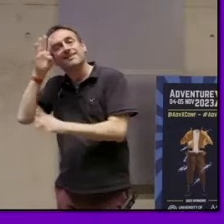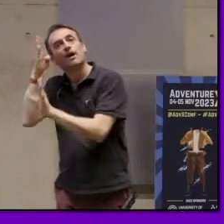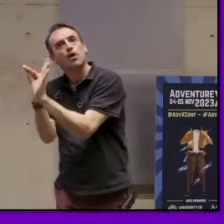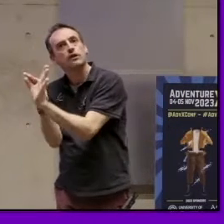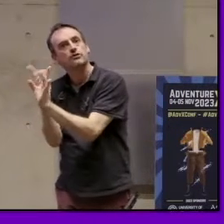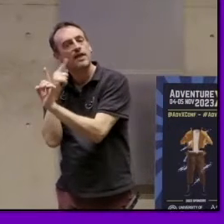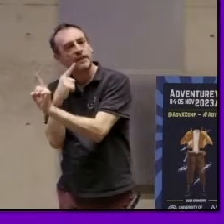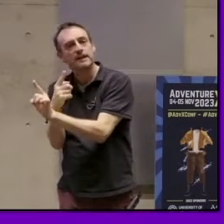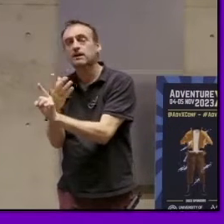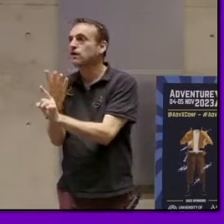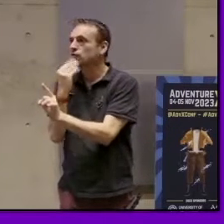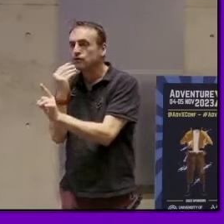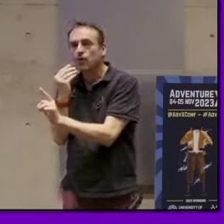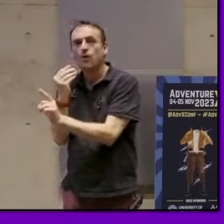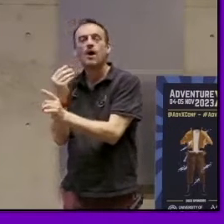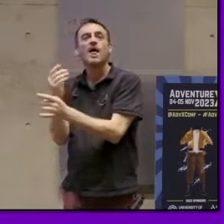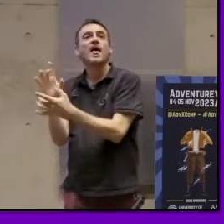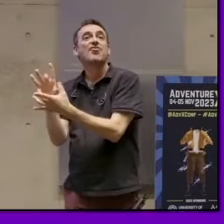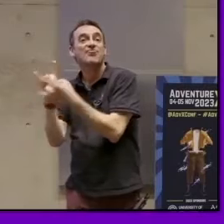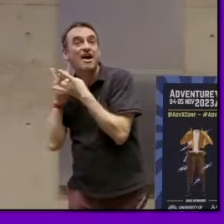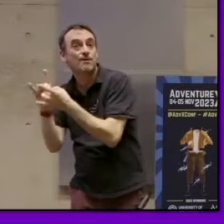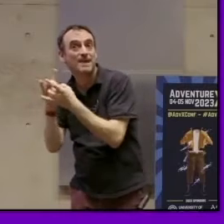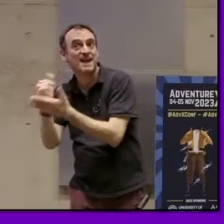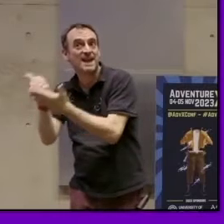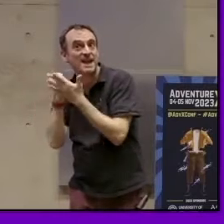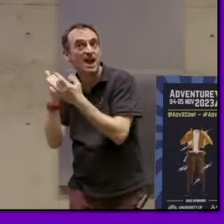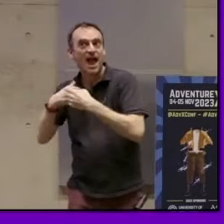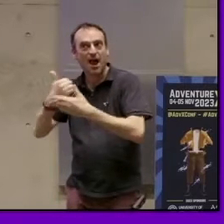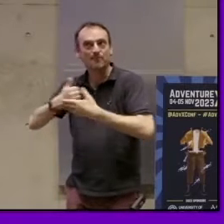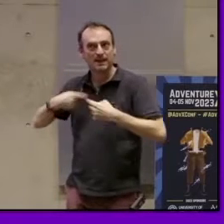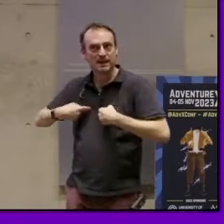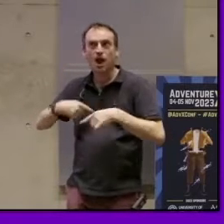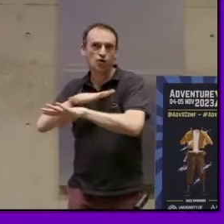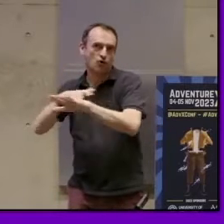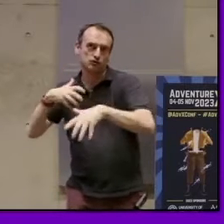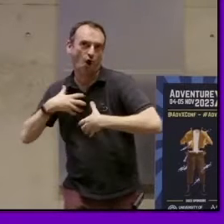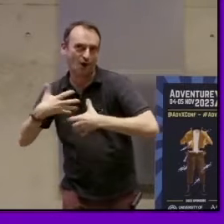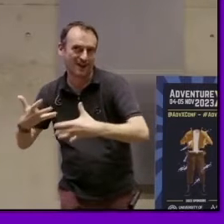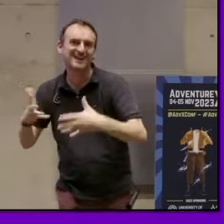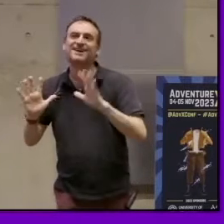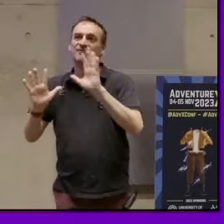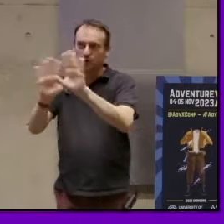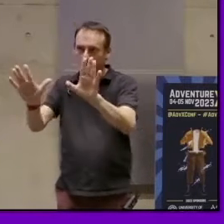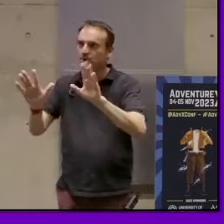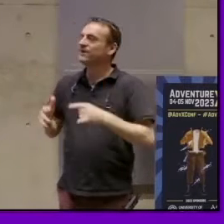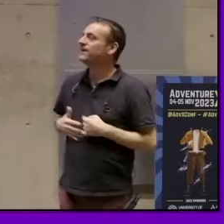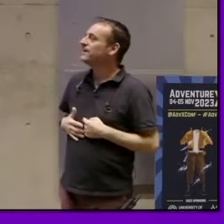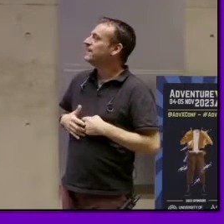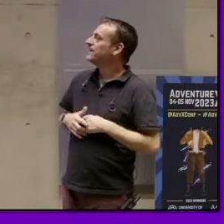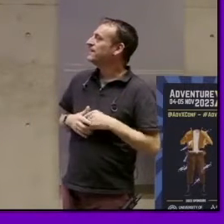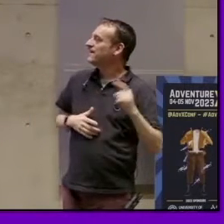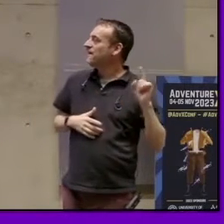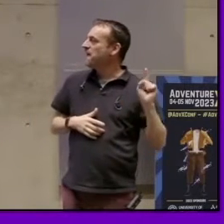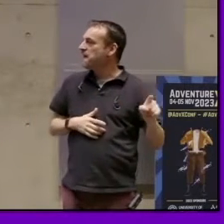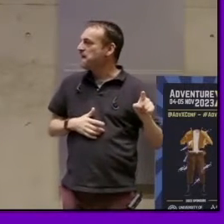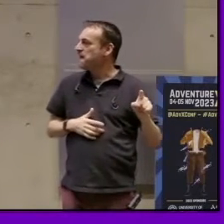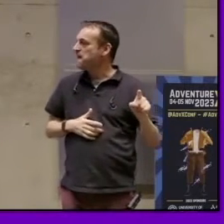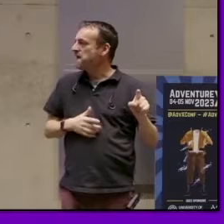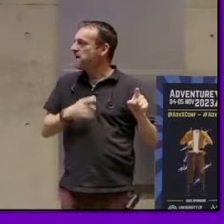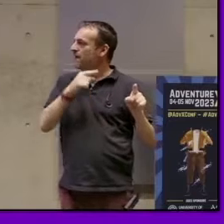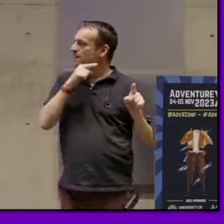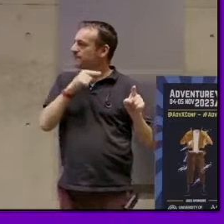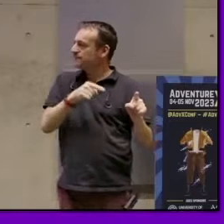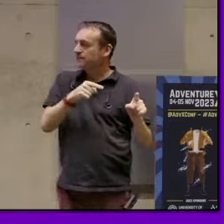shock, surprises no one. Look at how I dress. Okay? But that means we have to understand their motivations through their